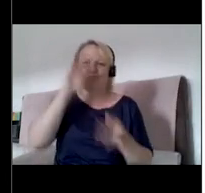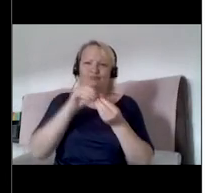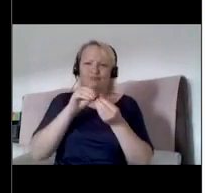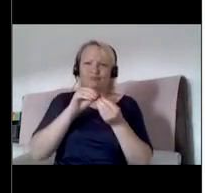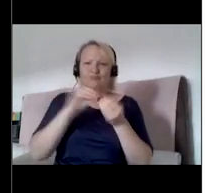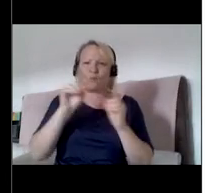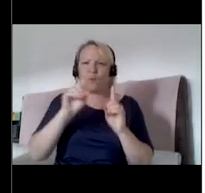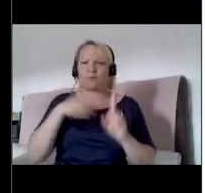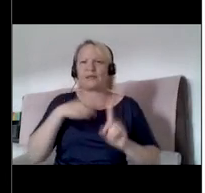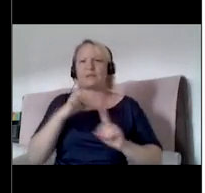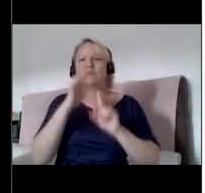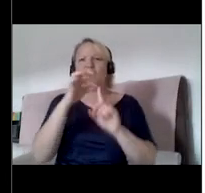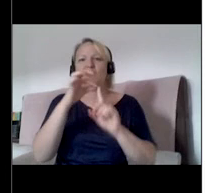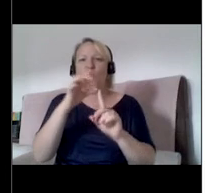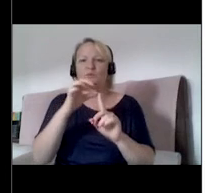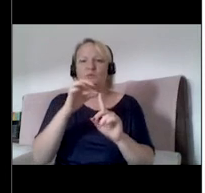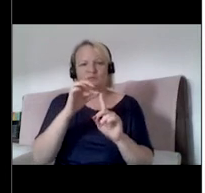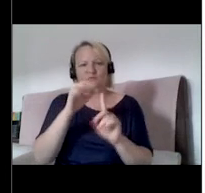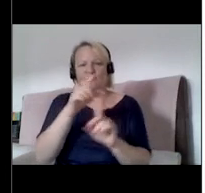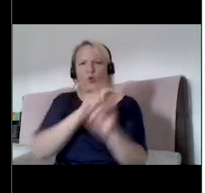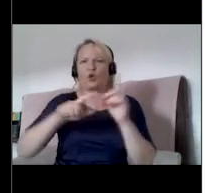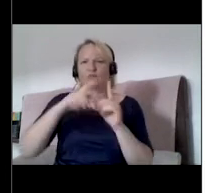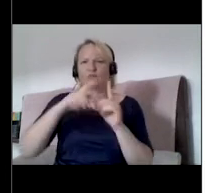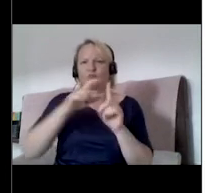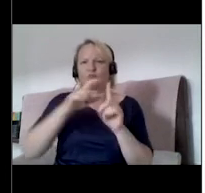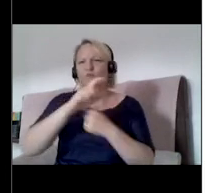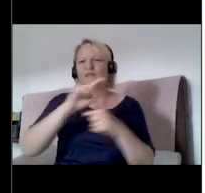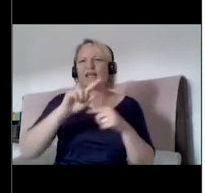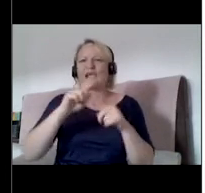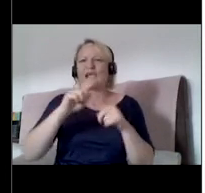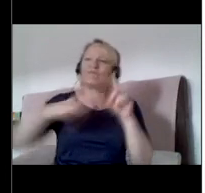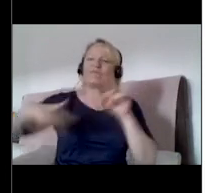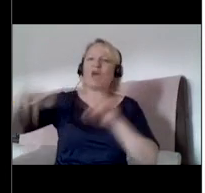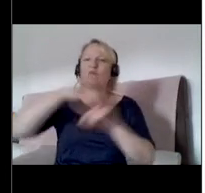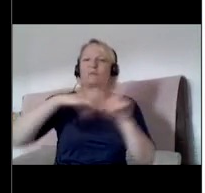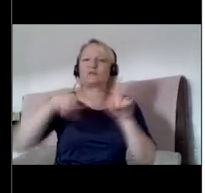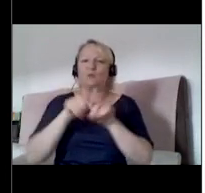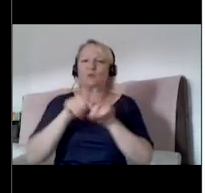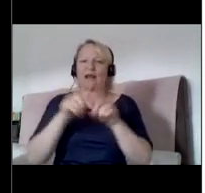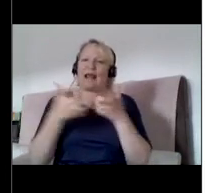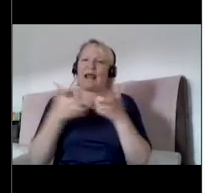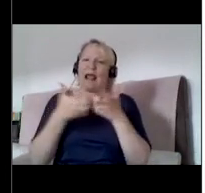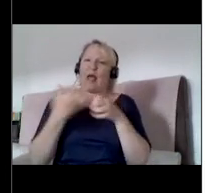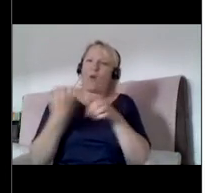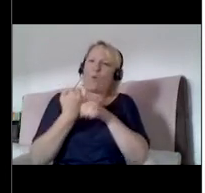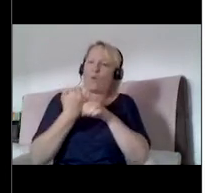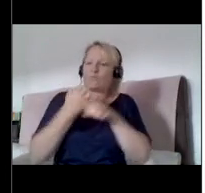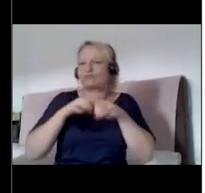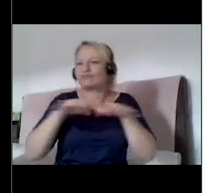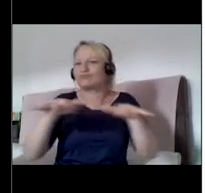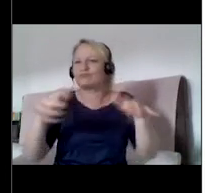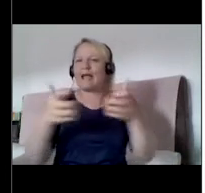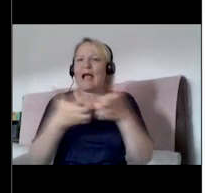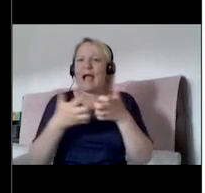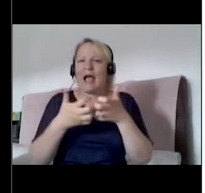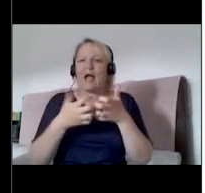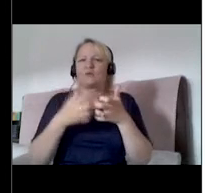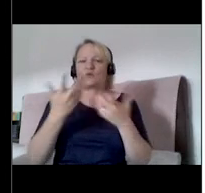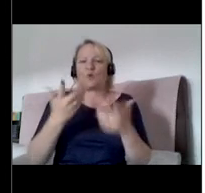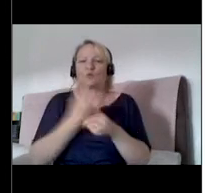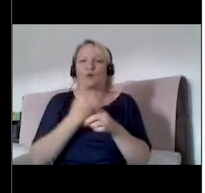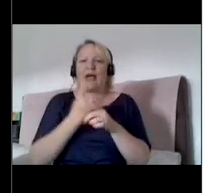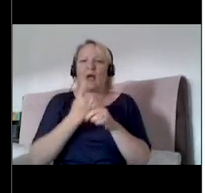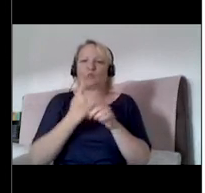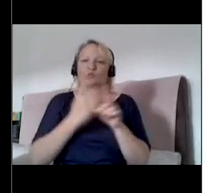on the community and the environment and how we plan to mitigate them. Specifically this evening, the route north of the River